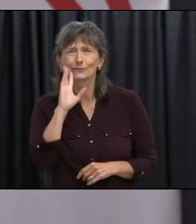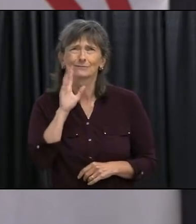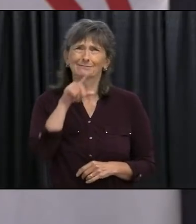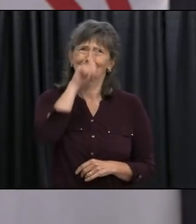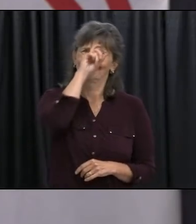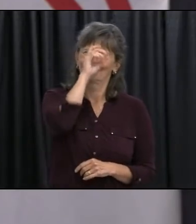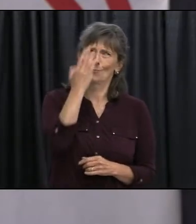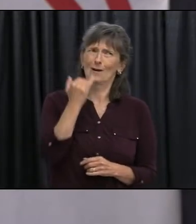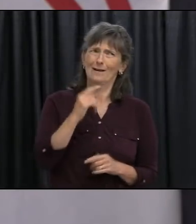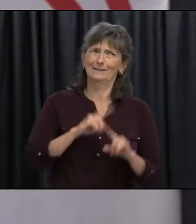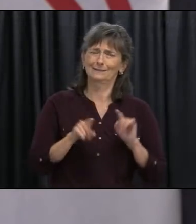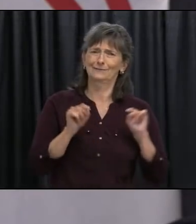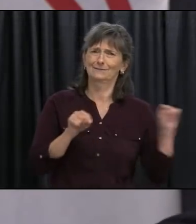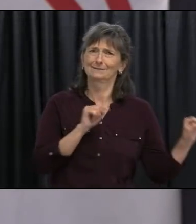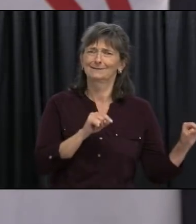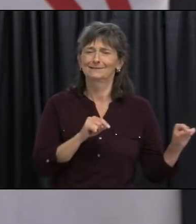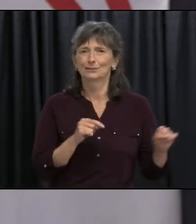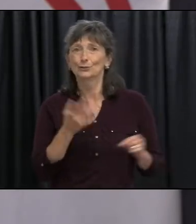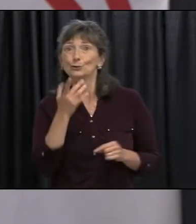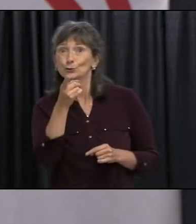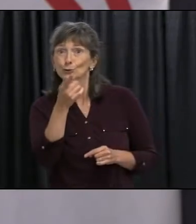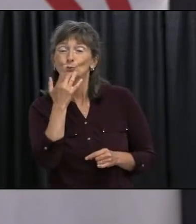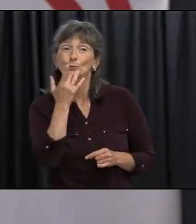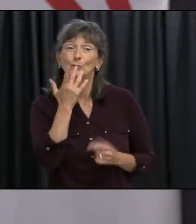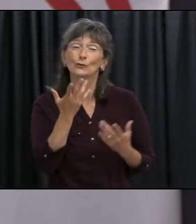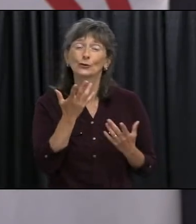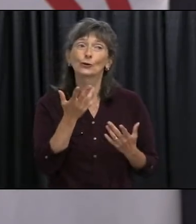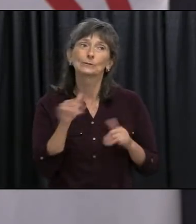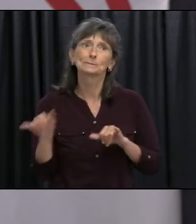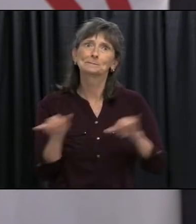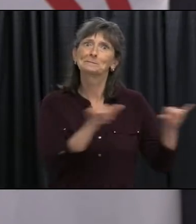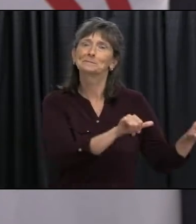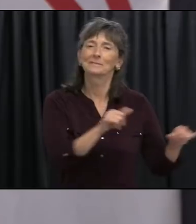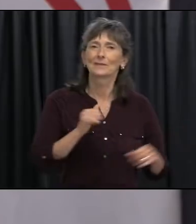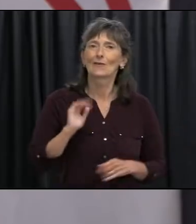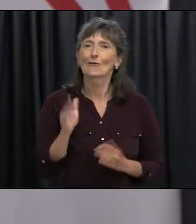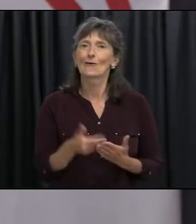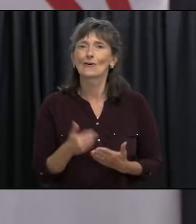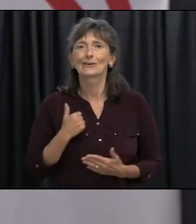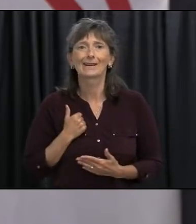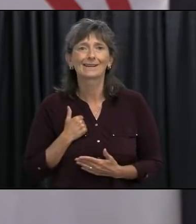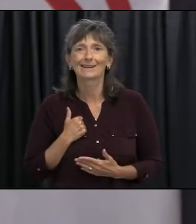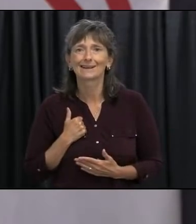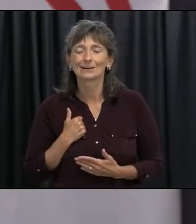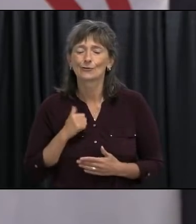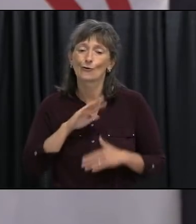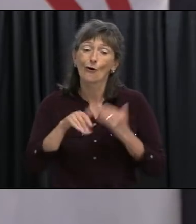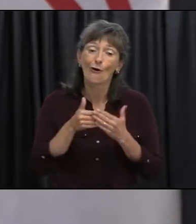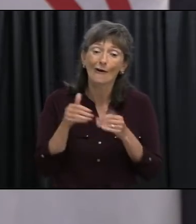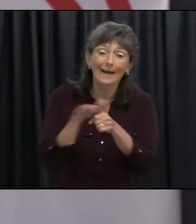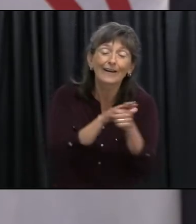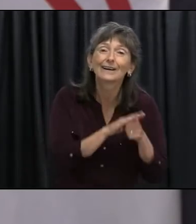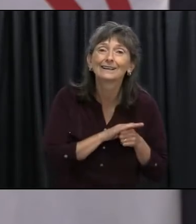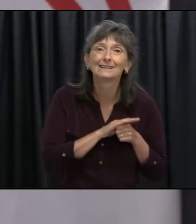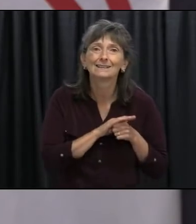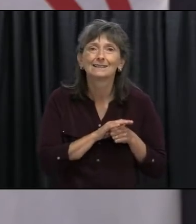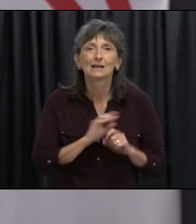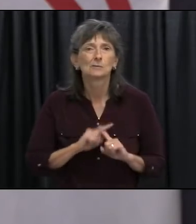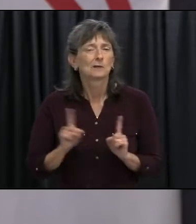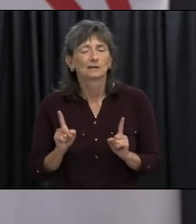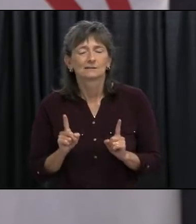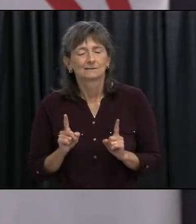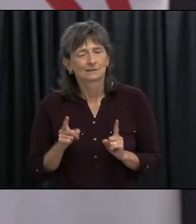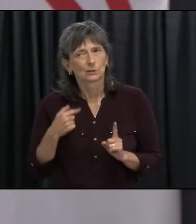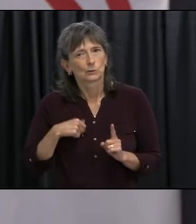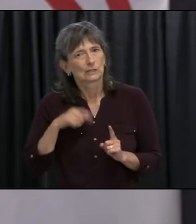why people, I guess, in some cases would like to see that consistency applied, to all sectors. But I think we must remain have